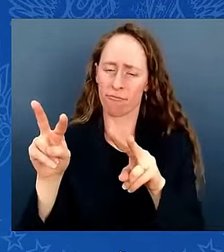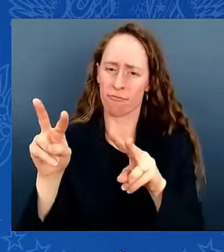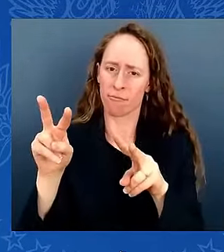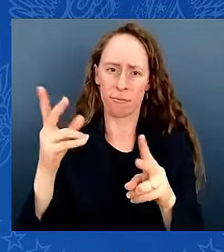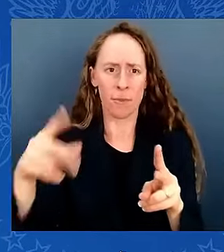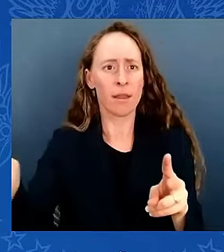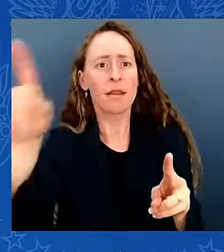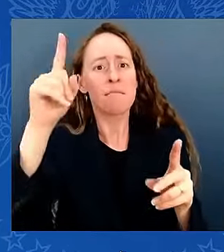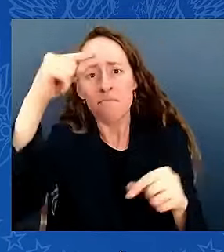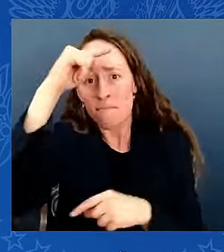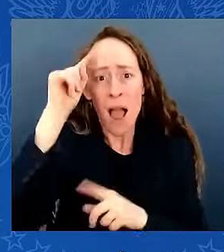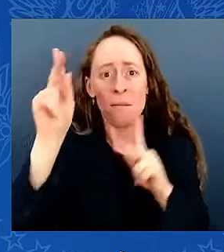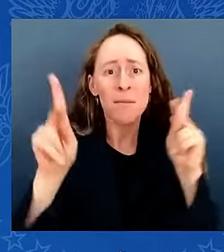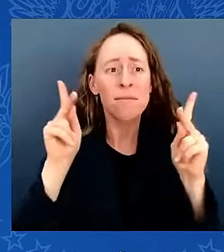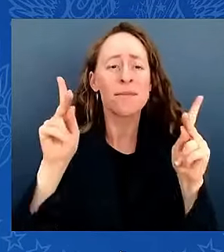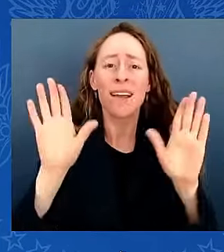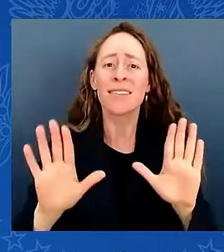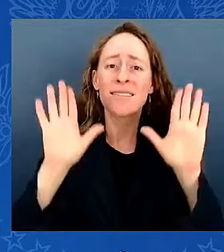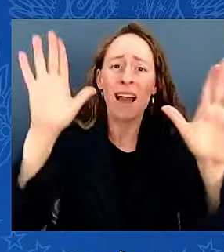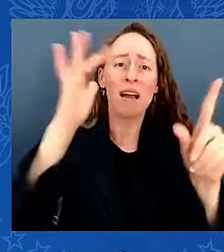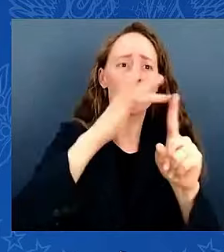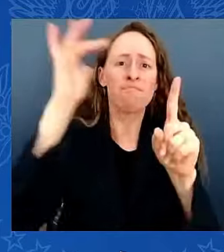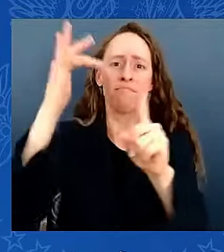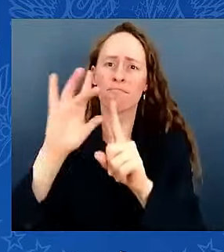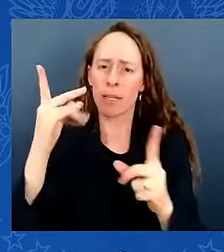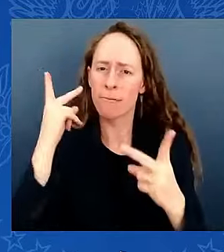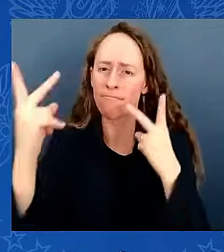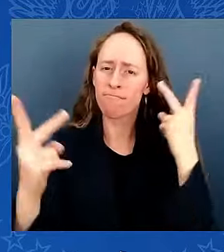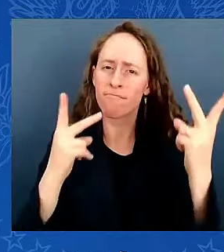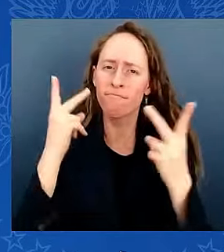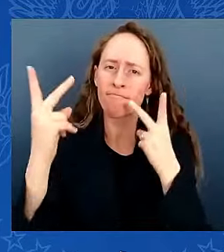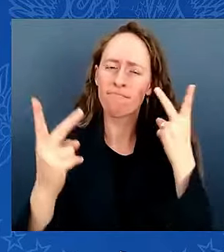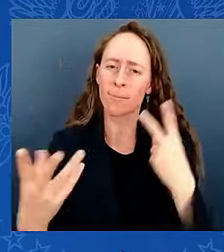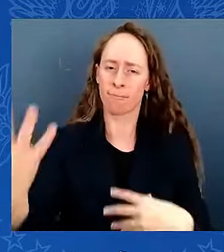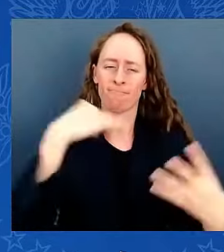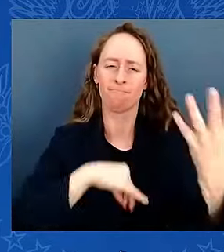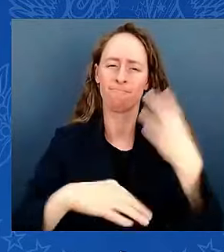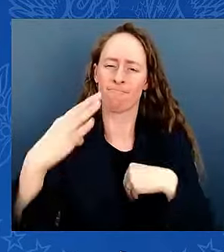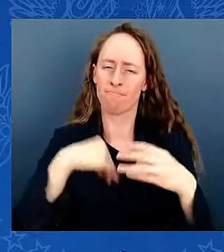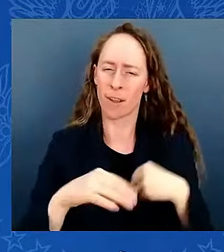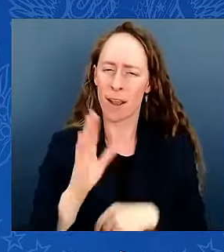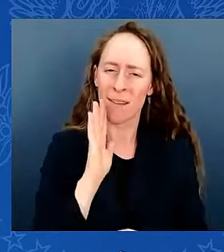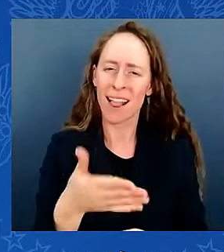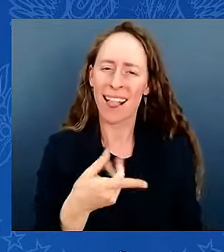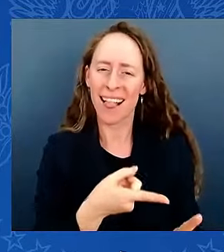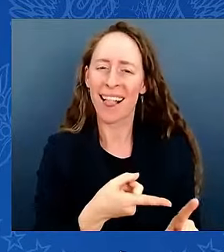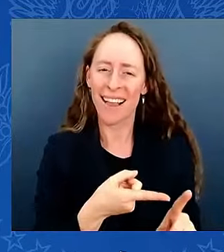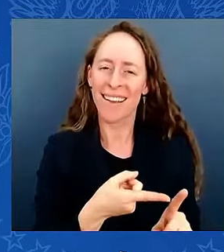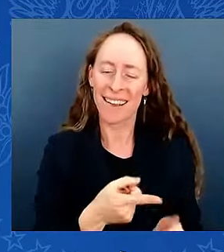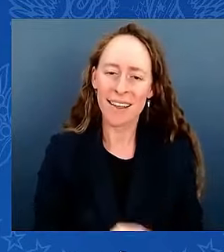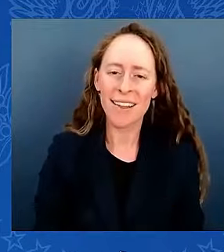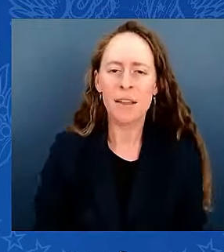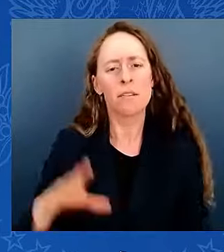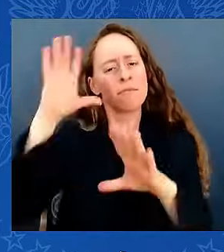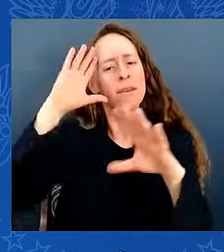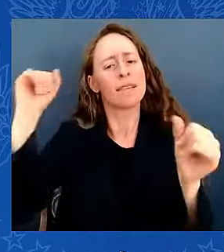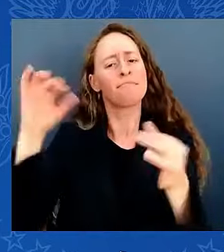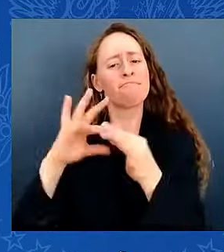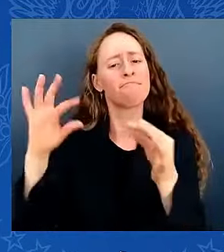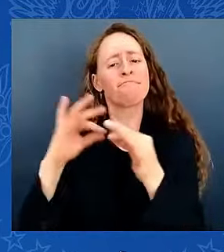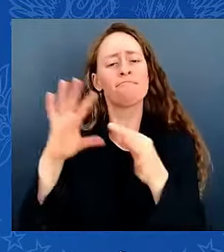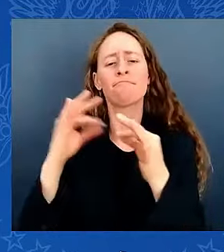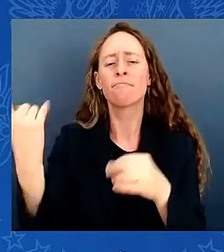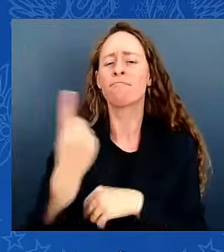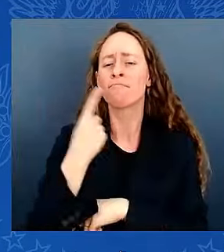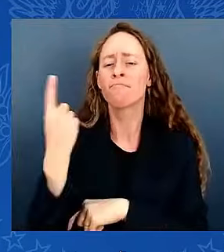generation. The president likes to tell people, including me, especially me, don't tell me what you value, show me your budget and I'll tell you